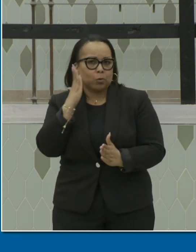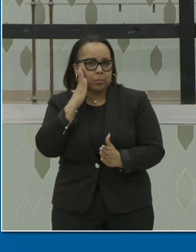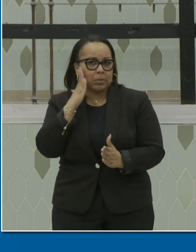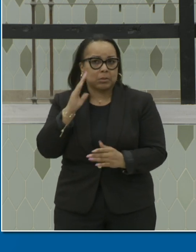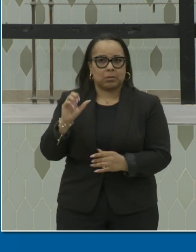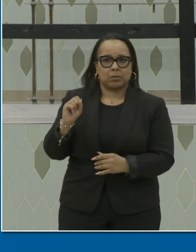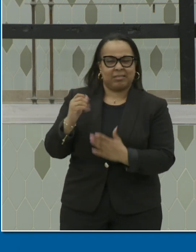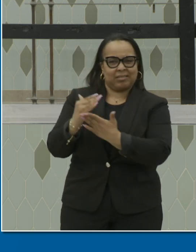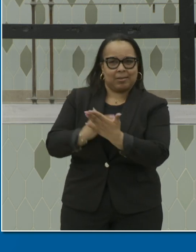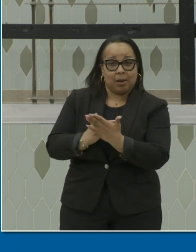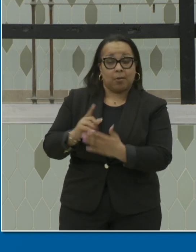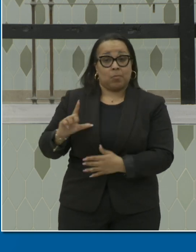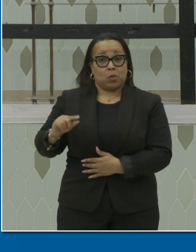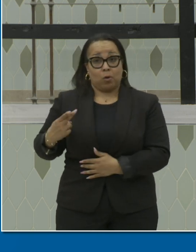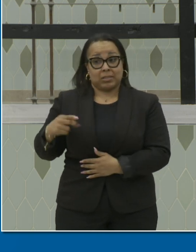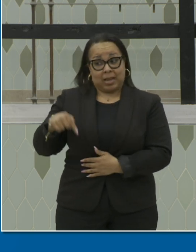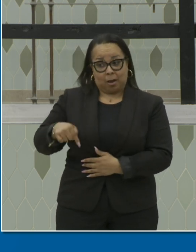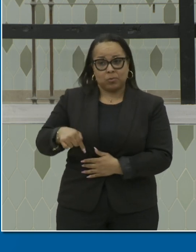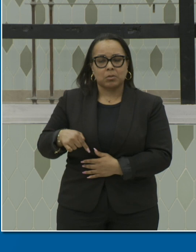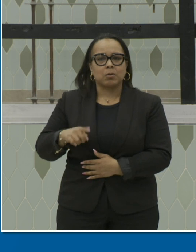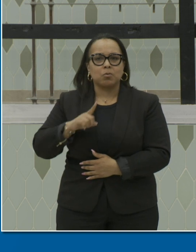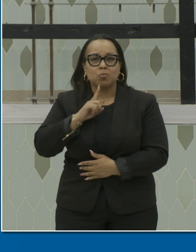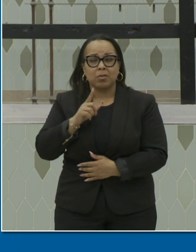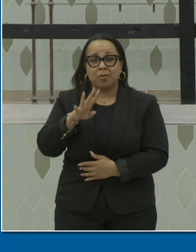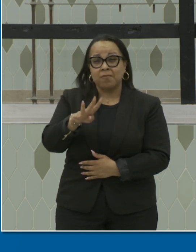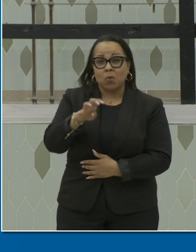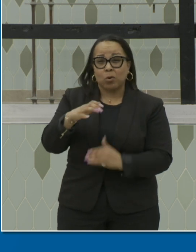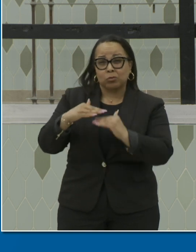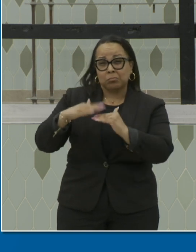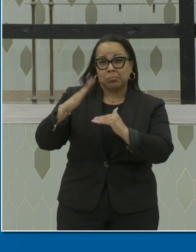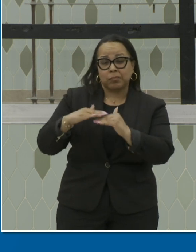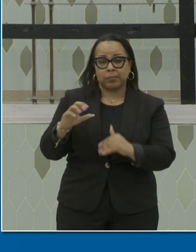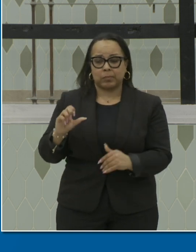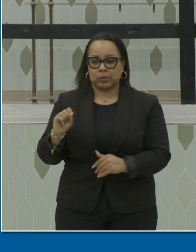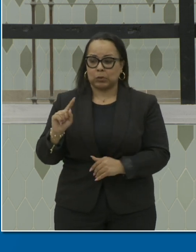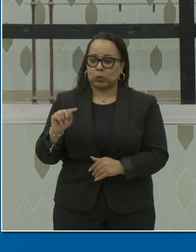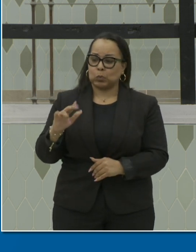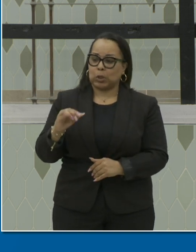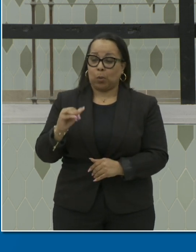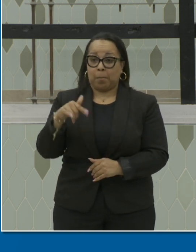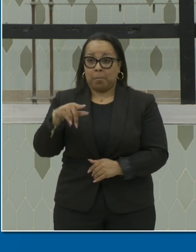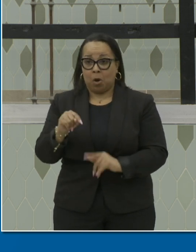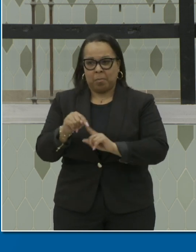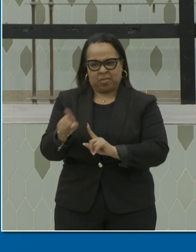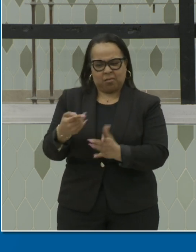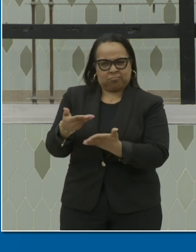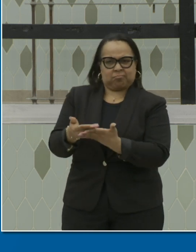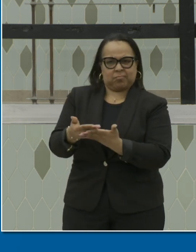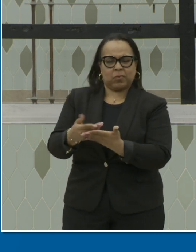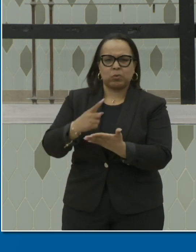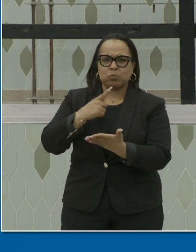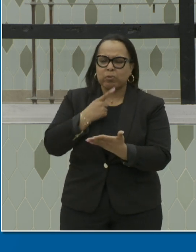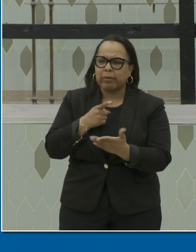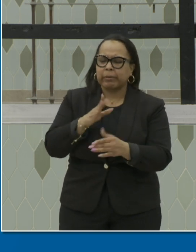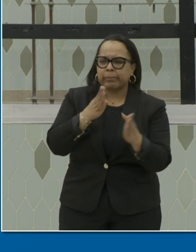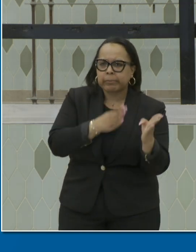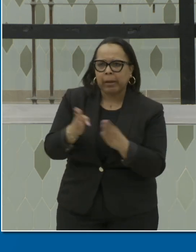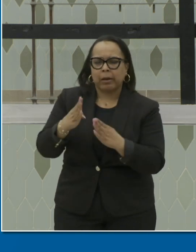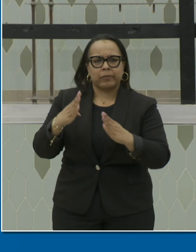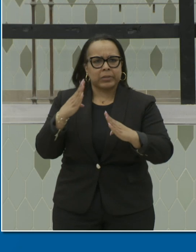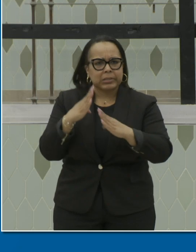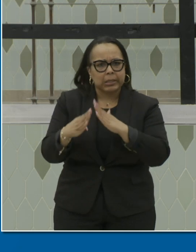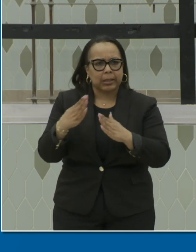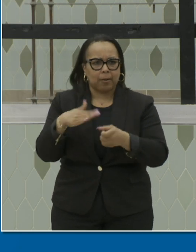stock. Lawson House, with its preserved 400-plus studio apartments, symbolizes the endeavors of the